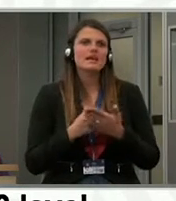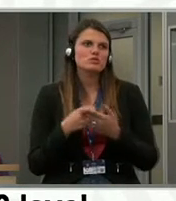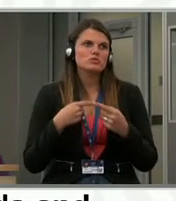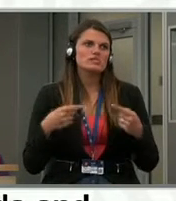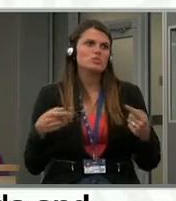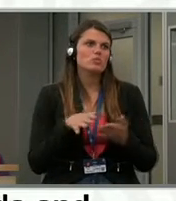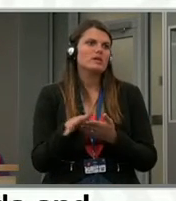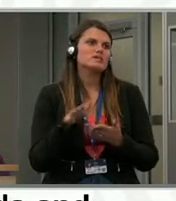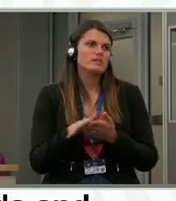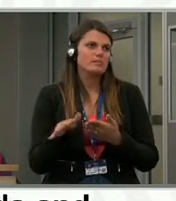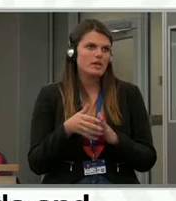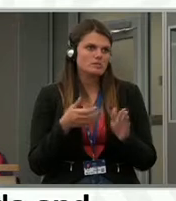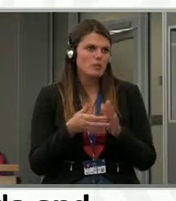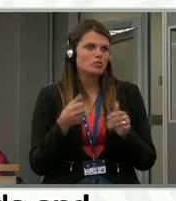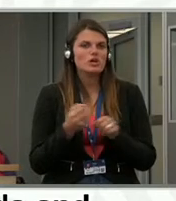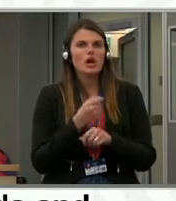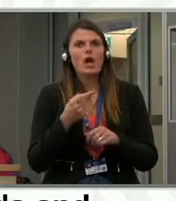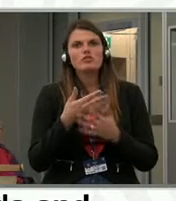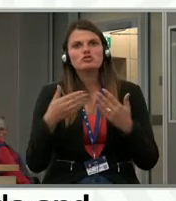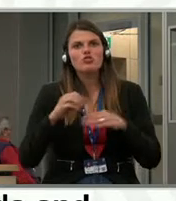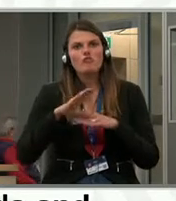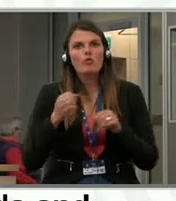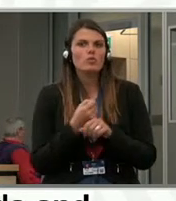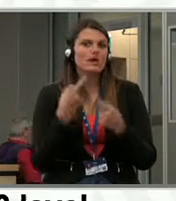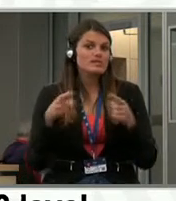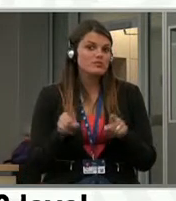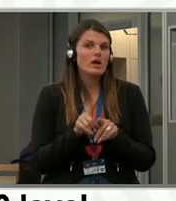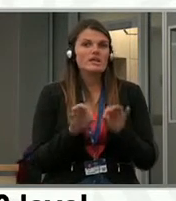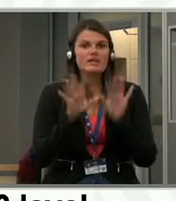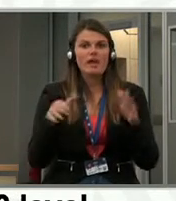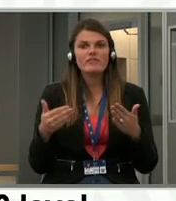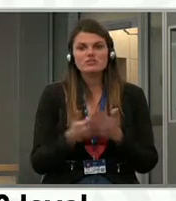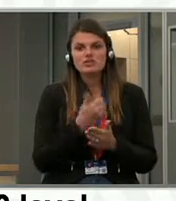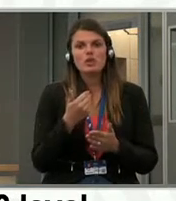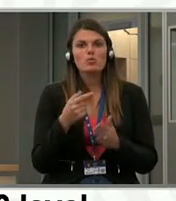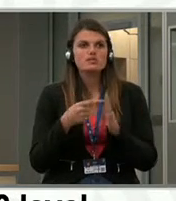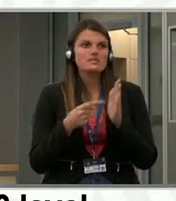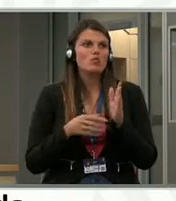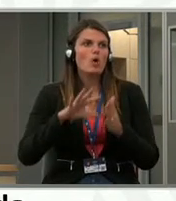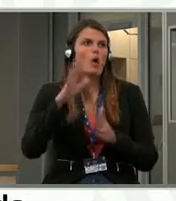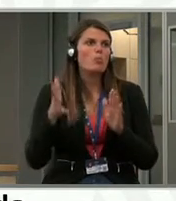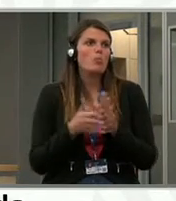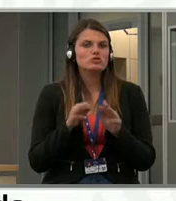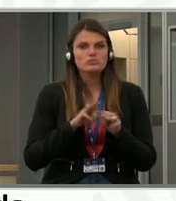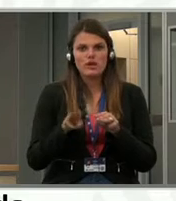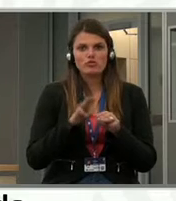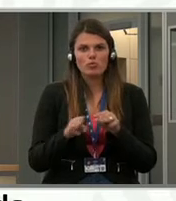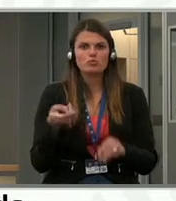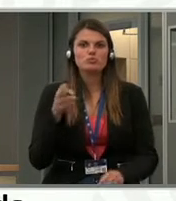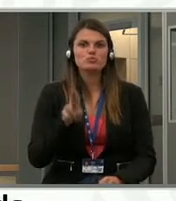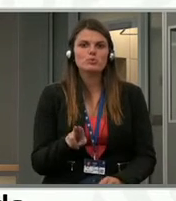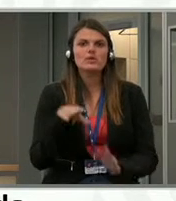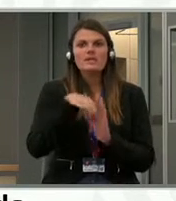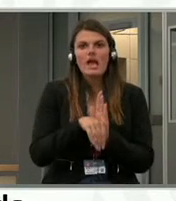same time, developing new methods of data collection and of involvement of people with disabilities representatives in